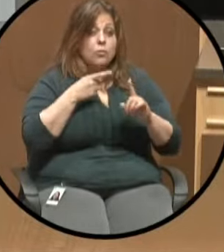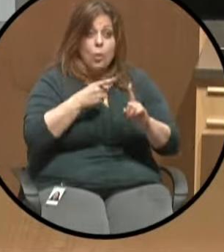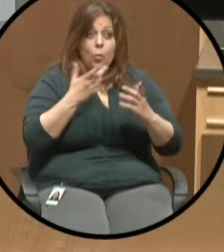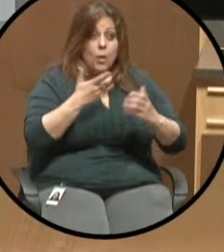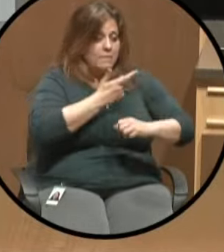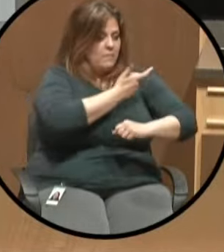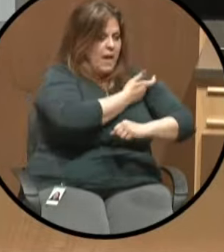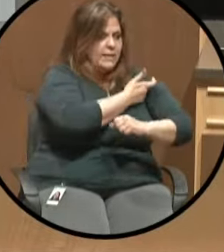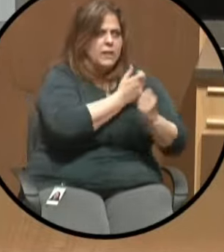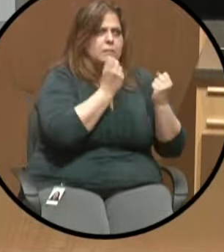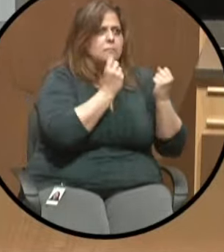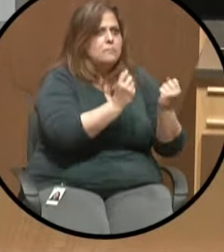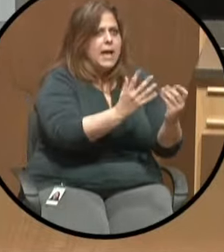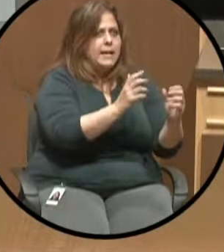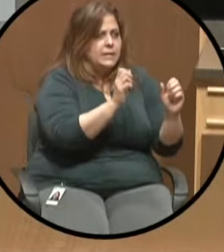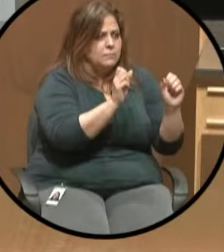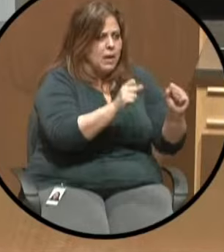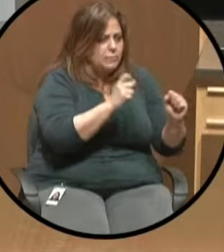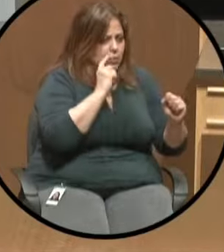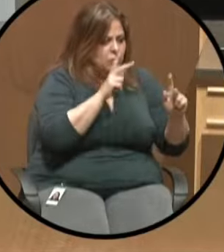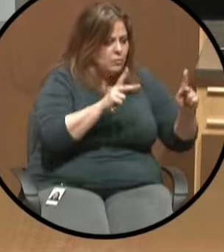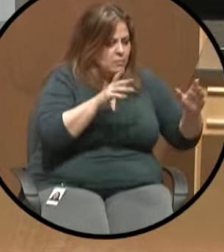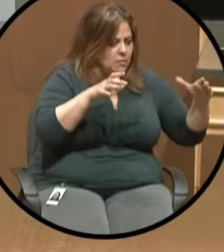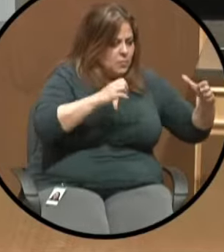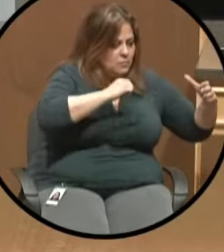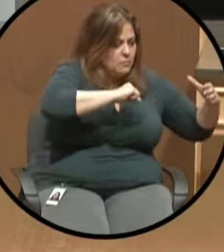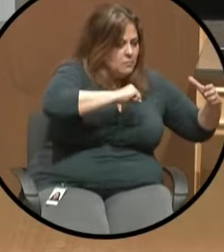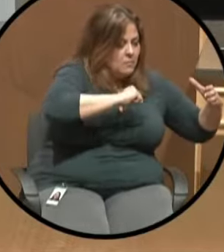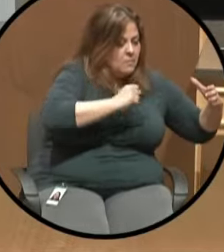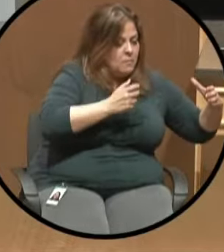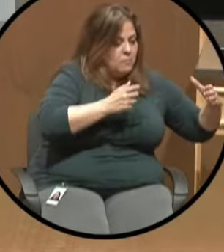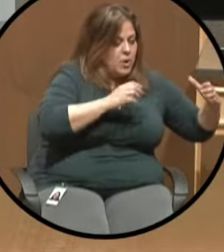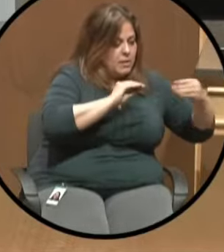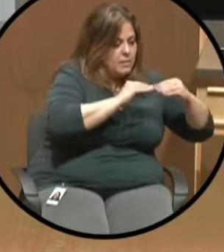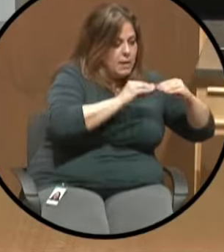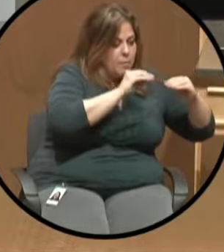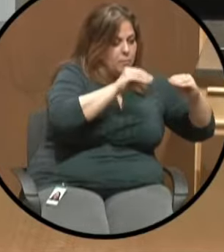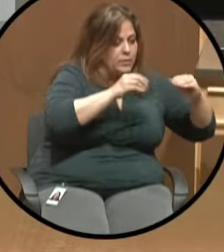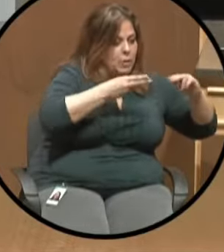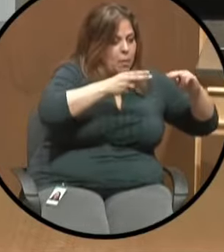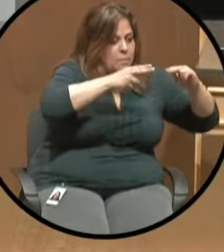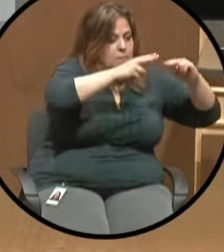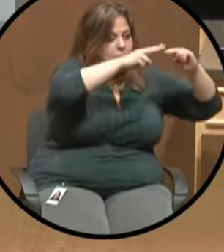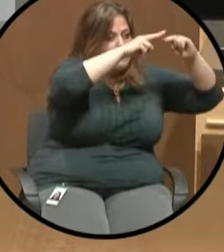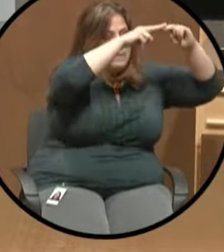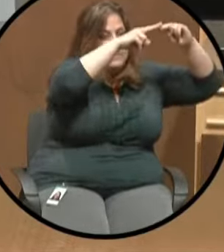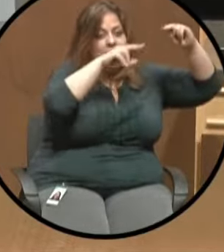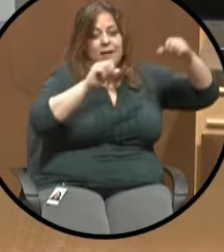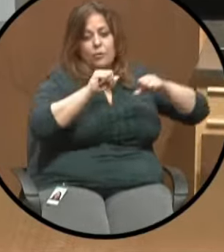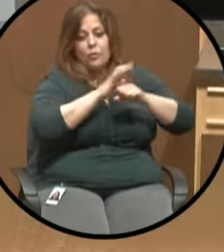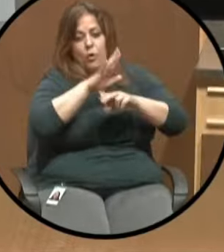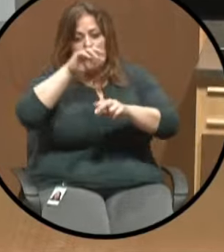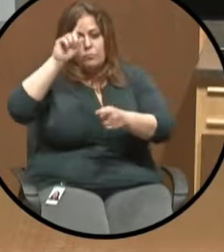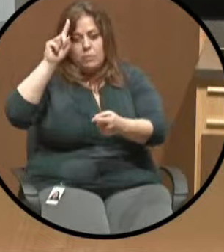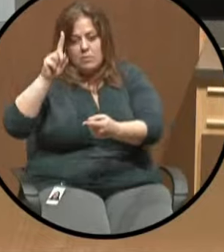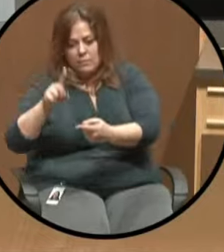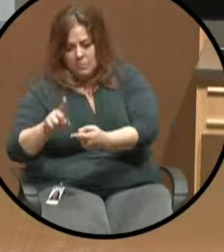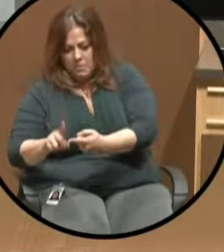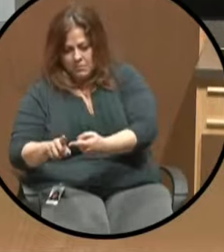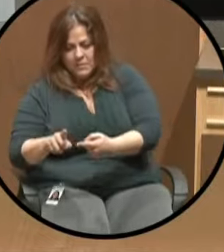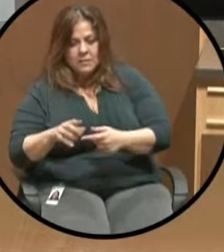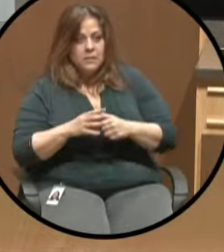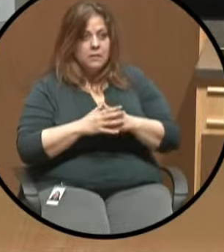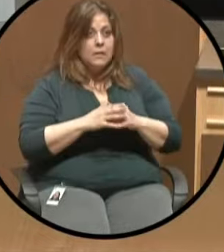that percentage where the virus no longer becomes a threat in terms of spreading. It's a difficult question to really answer because we're